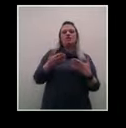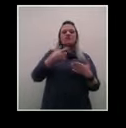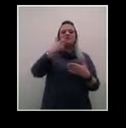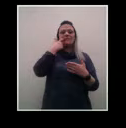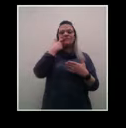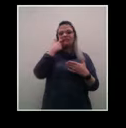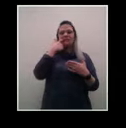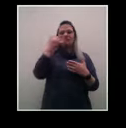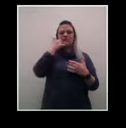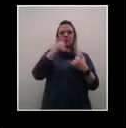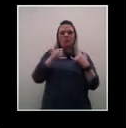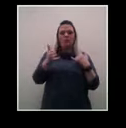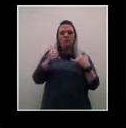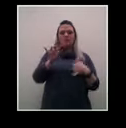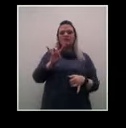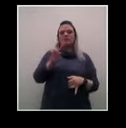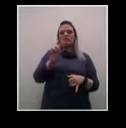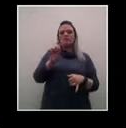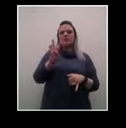Addiction Hotline at